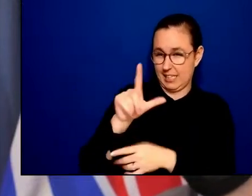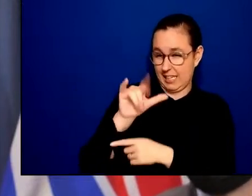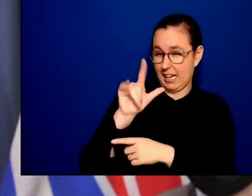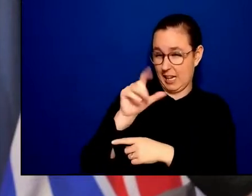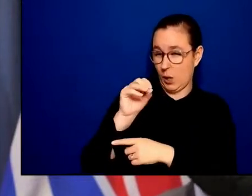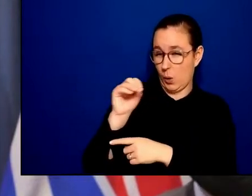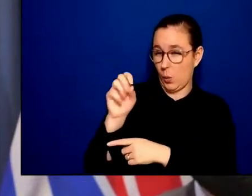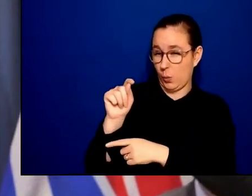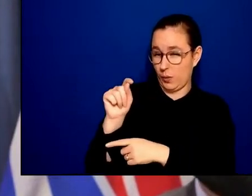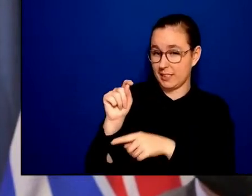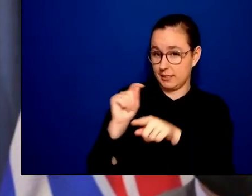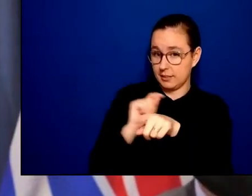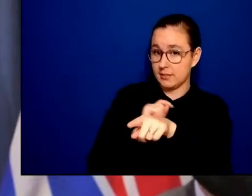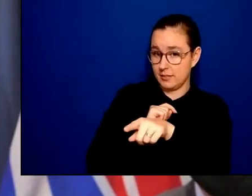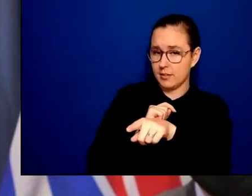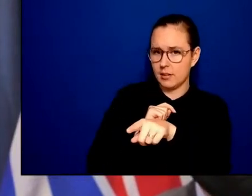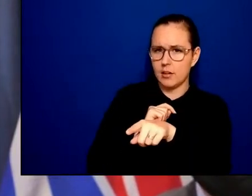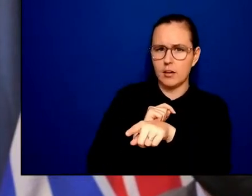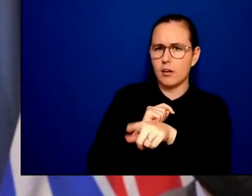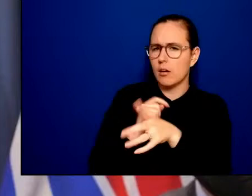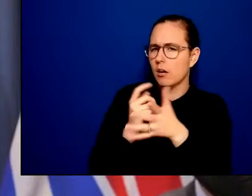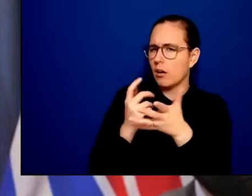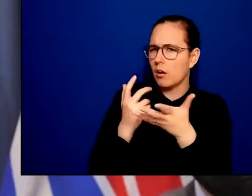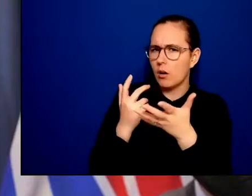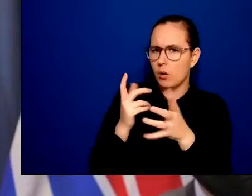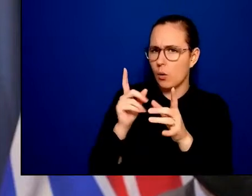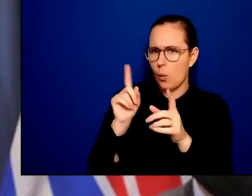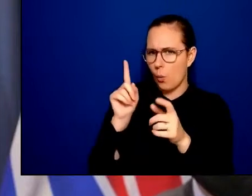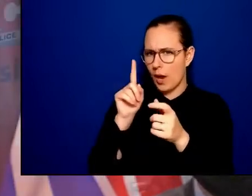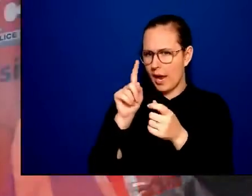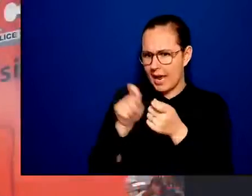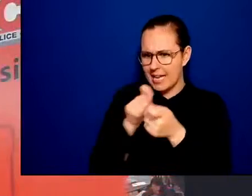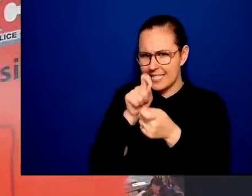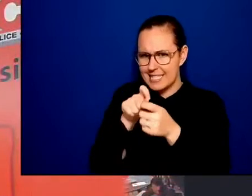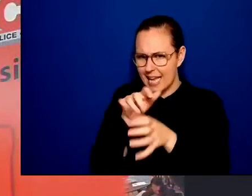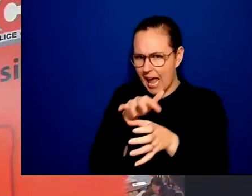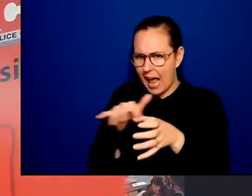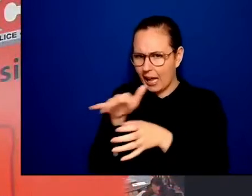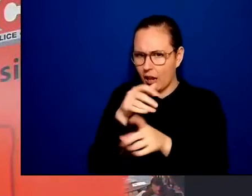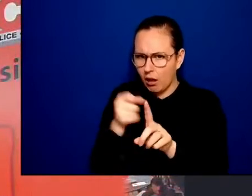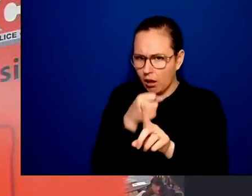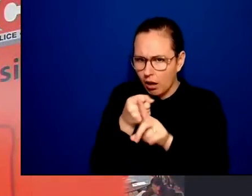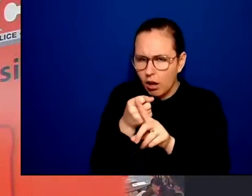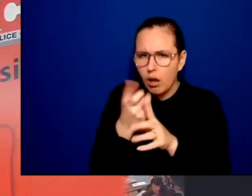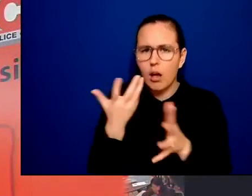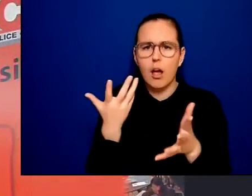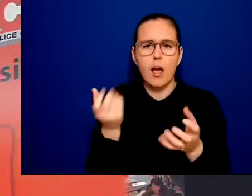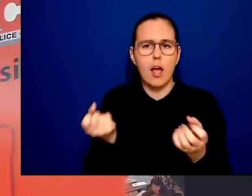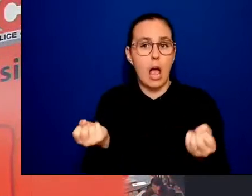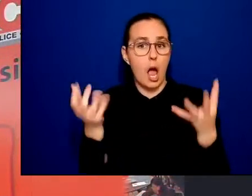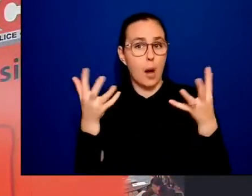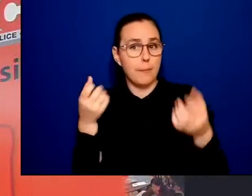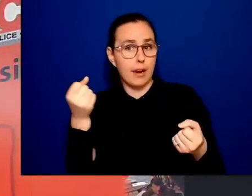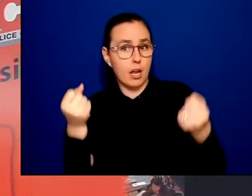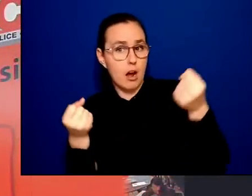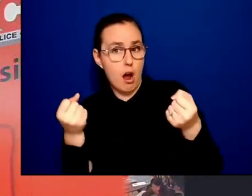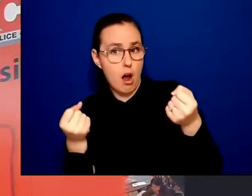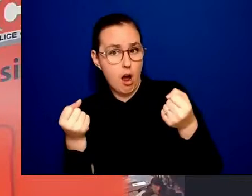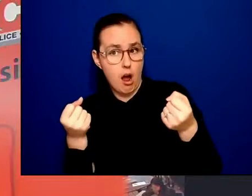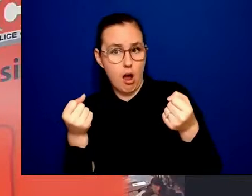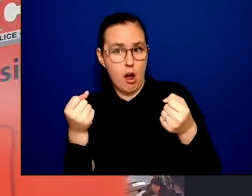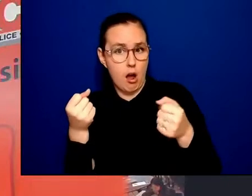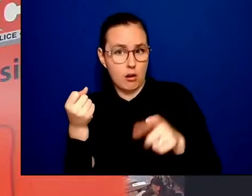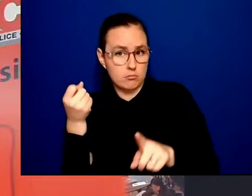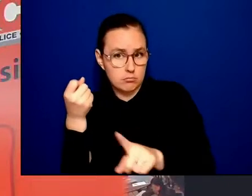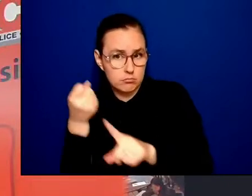tell us about the size of the area that is being investigated, have been moved by that mudslide that took